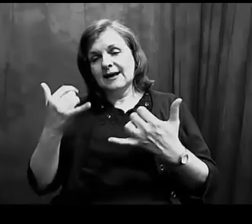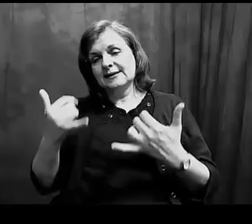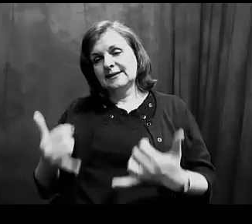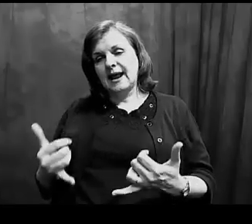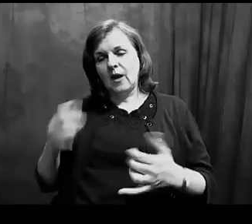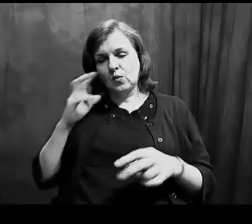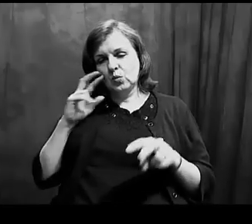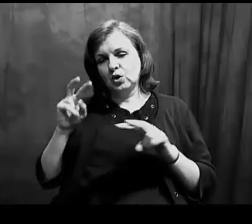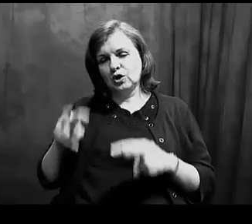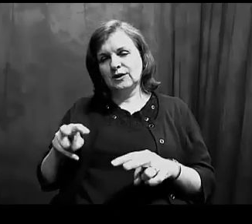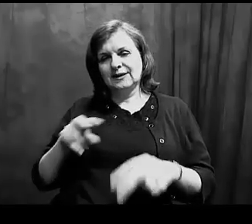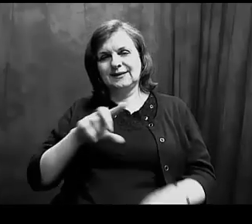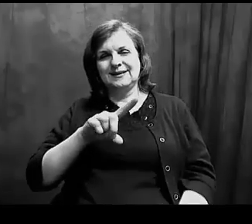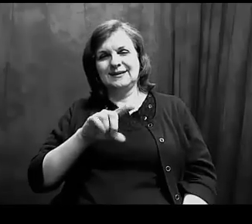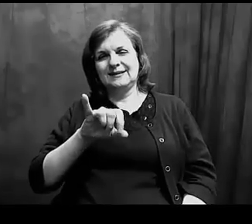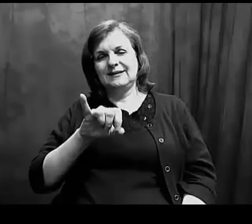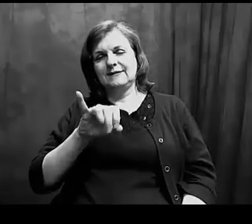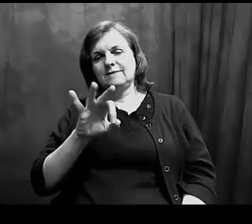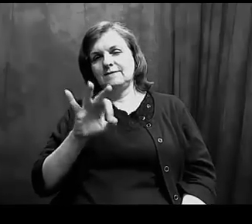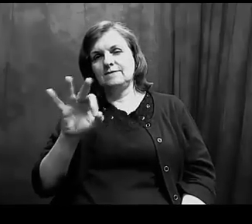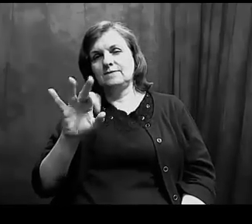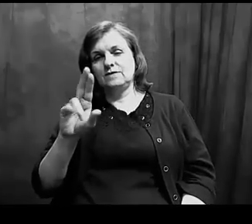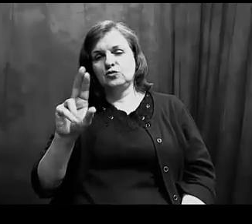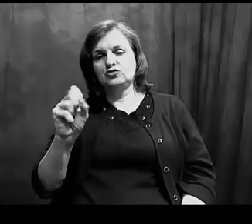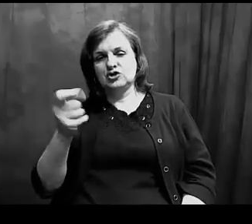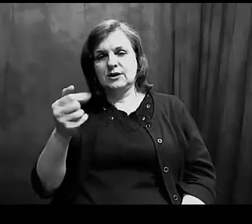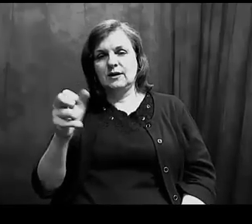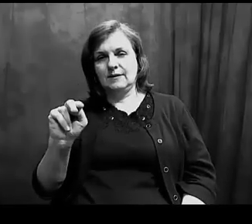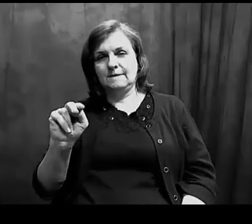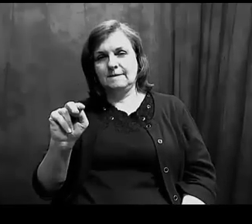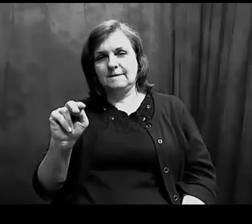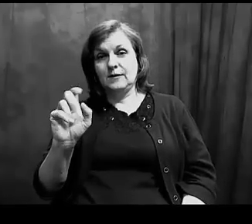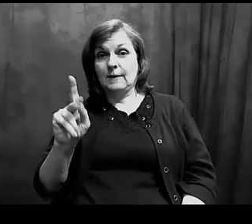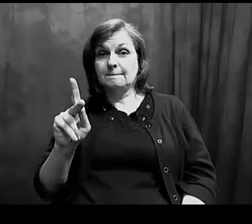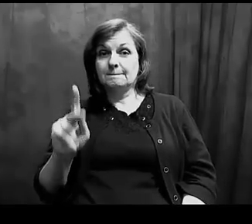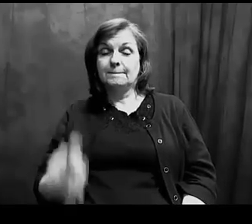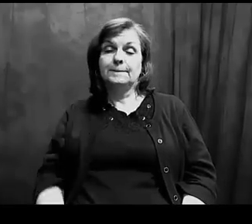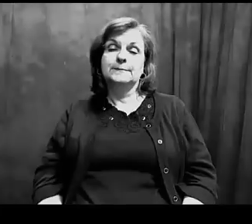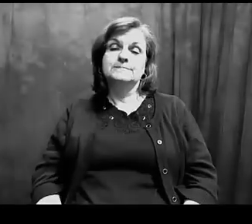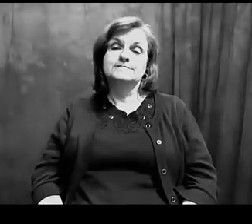water. I'm looking more now at diffusion.